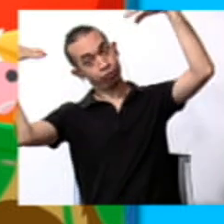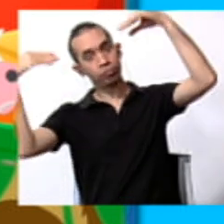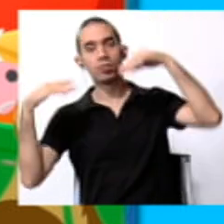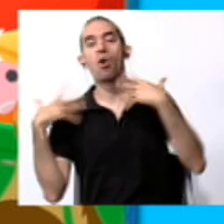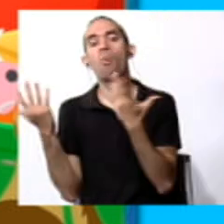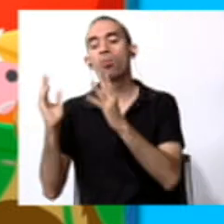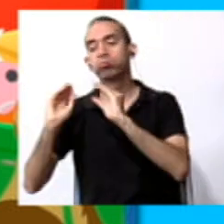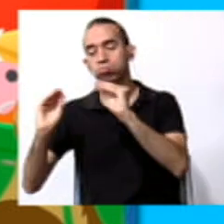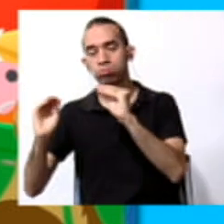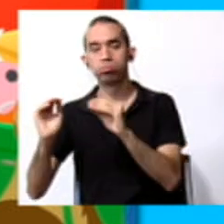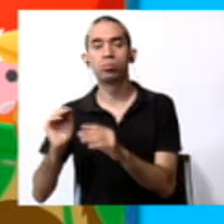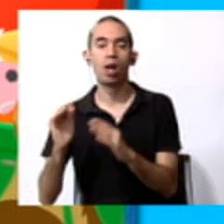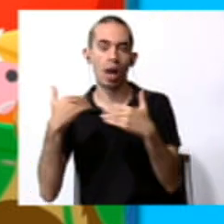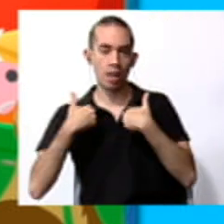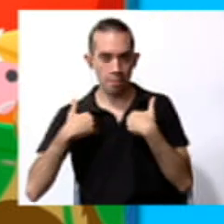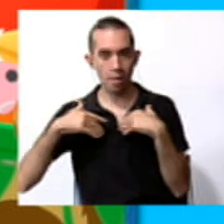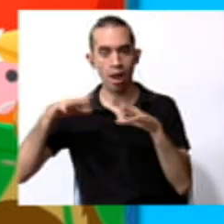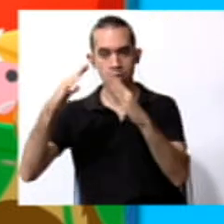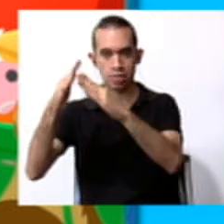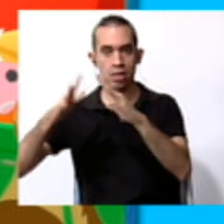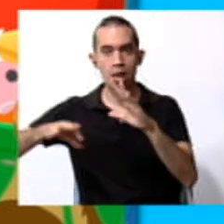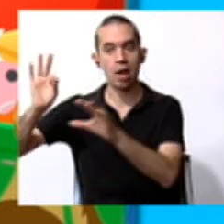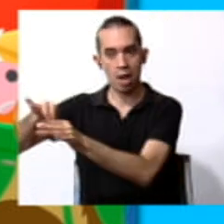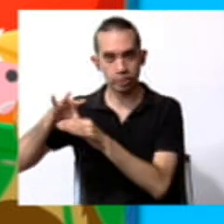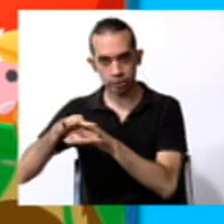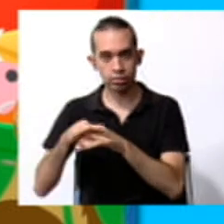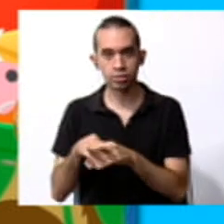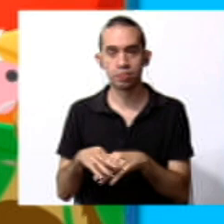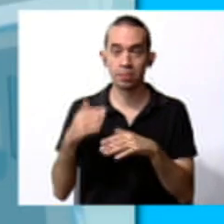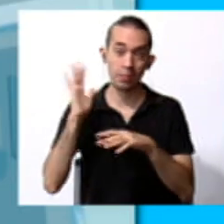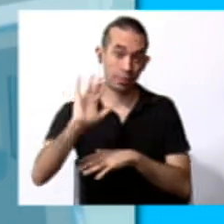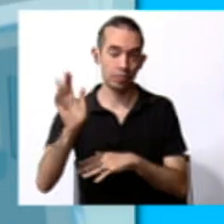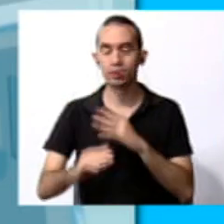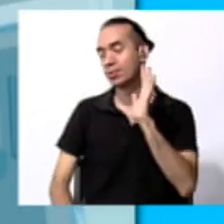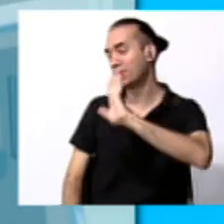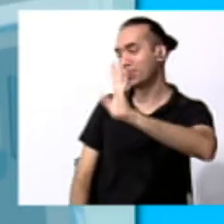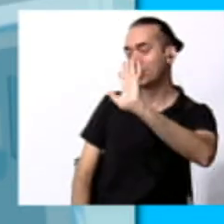animals. Goodbye. Bye, Quapper.